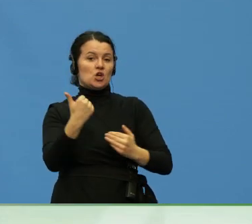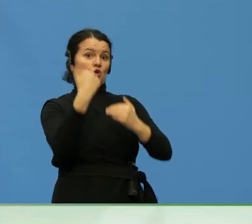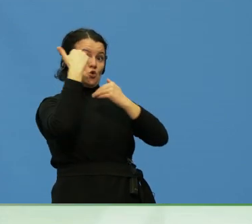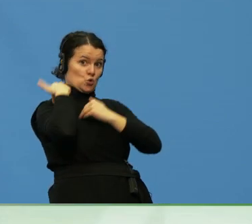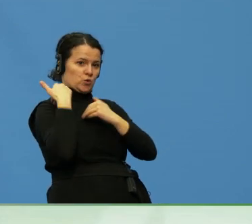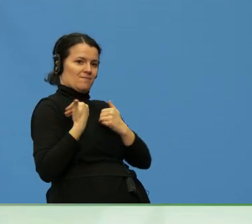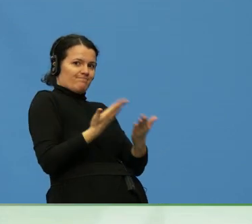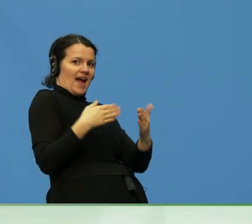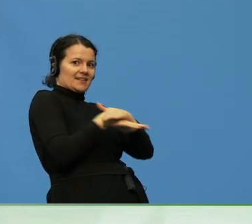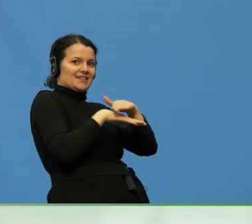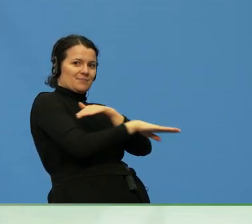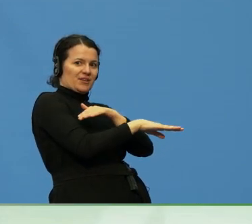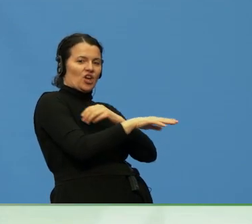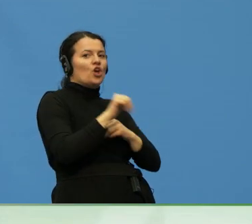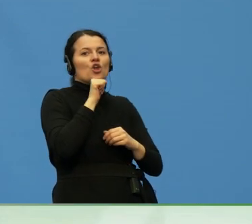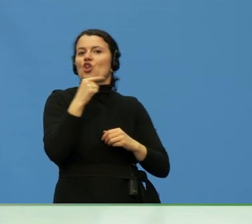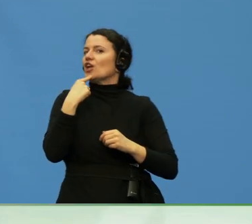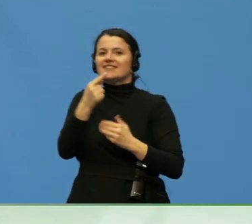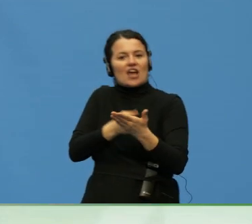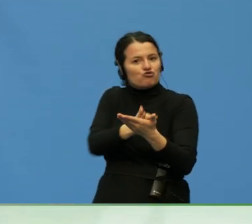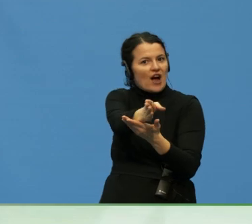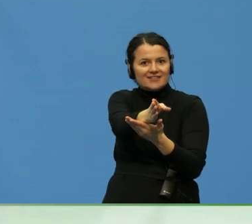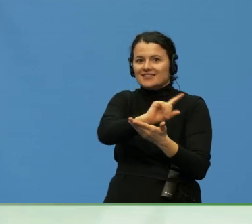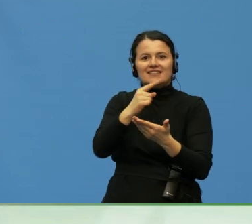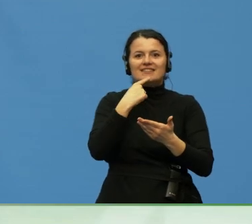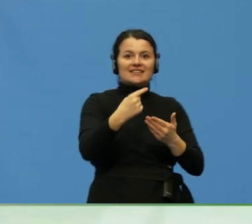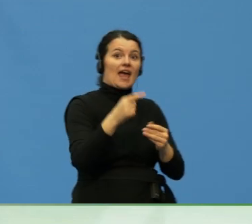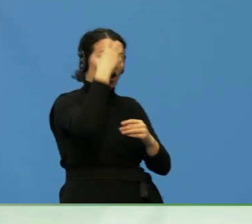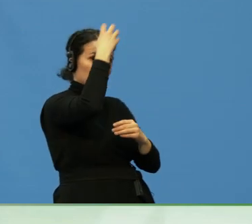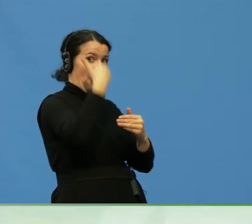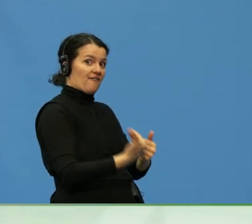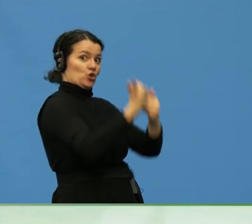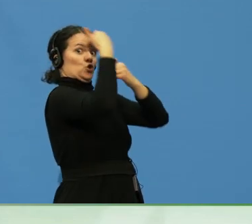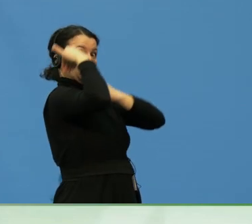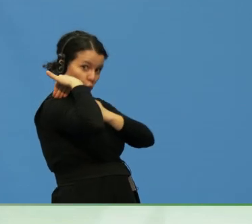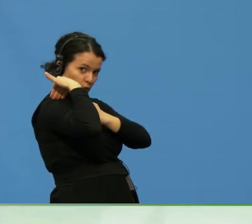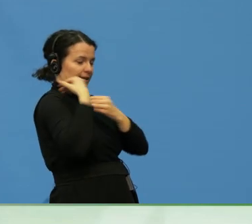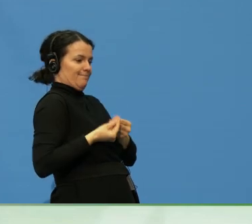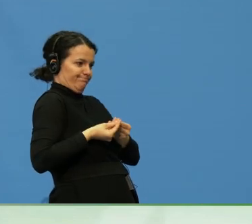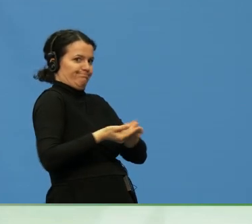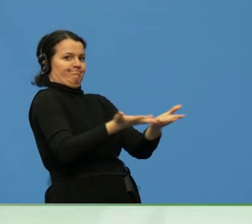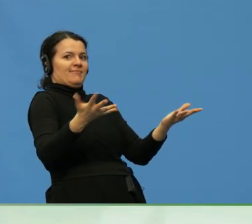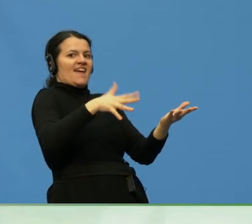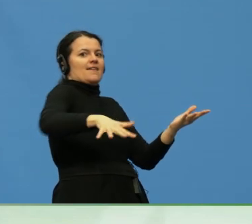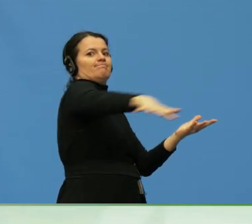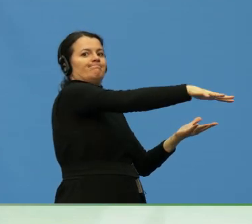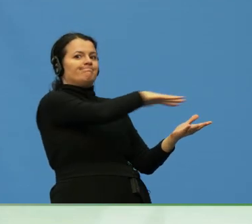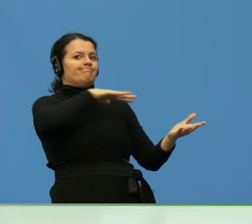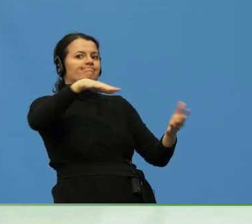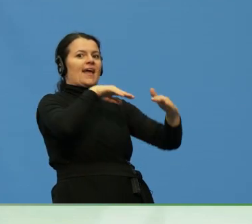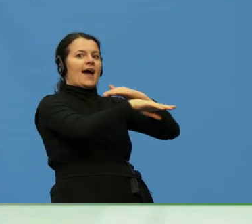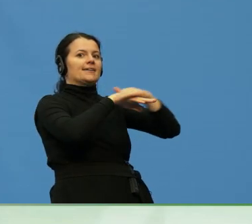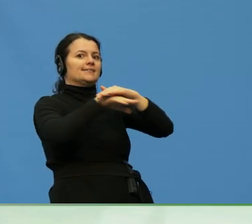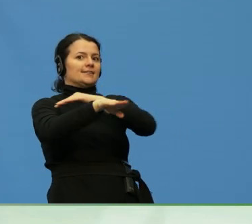CRPD. But it's phrased in a way that states, governments have a legal duty to make the physical environment